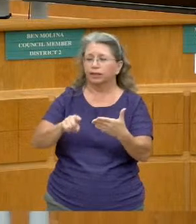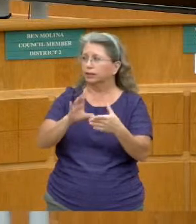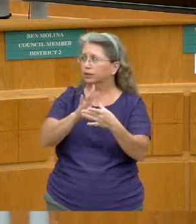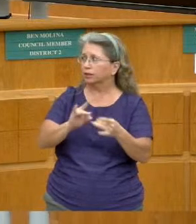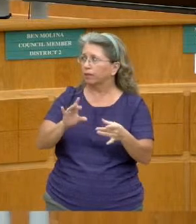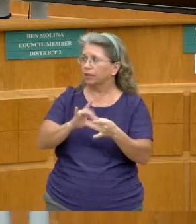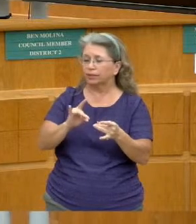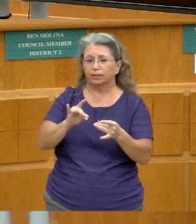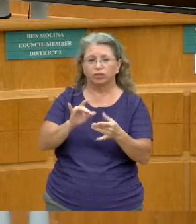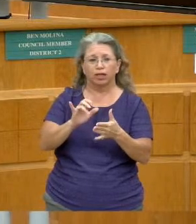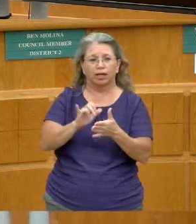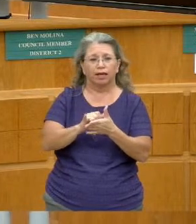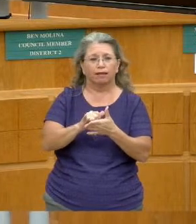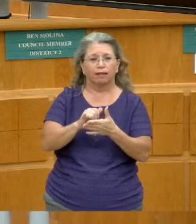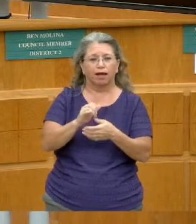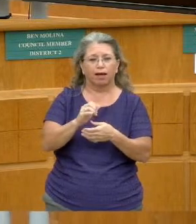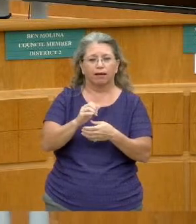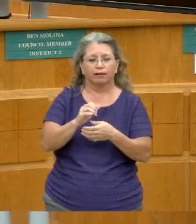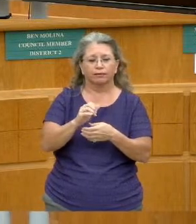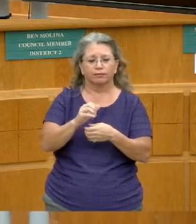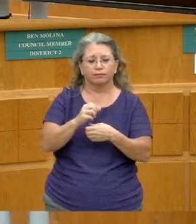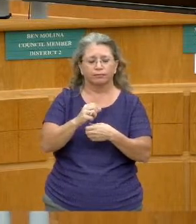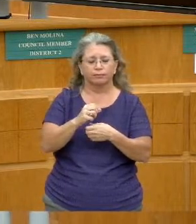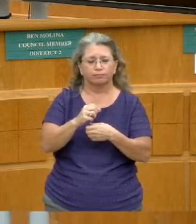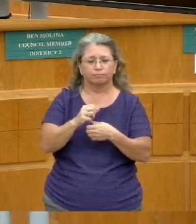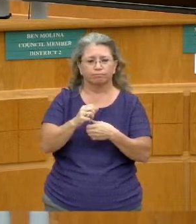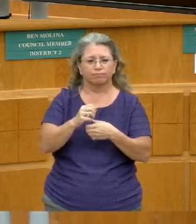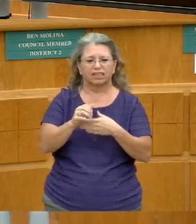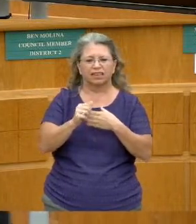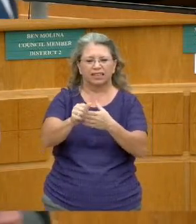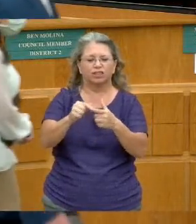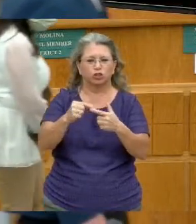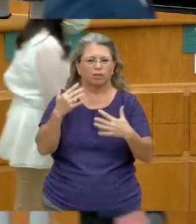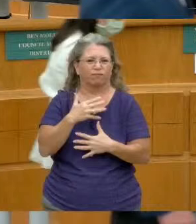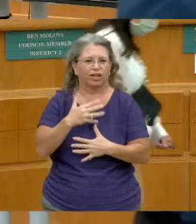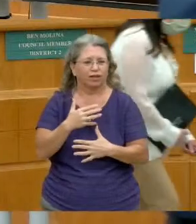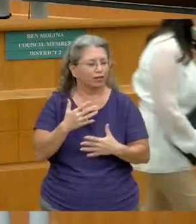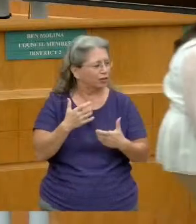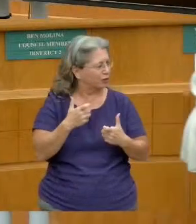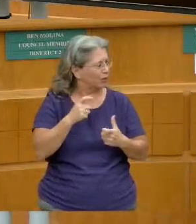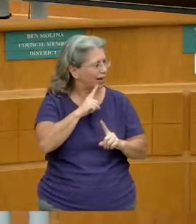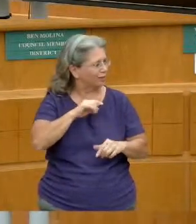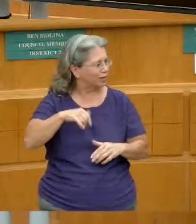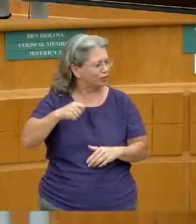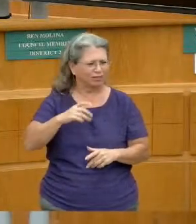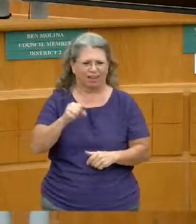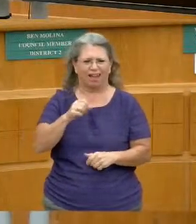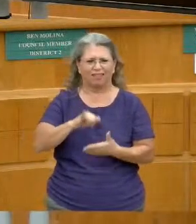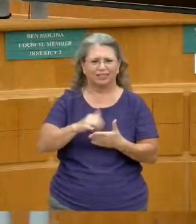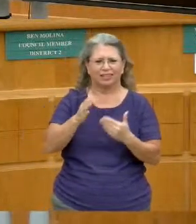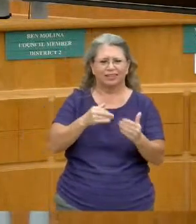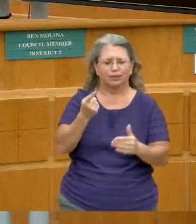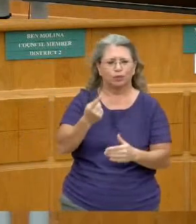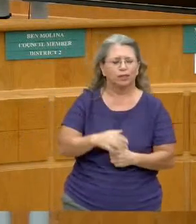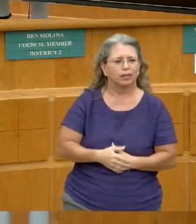Generating fear? Yeah, you want to take that, Judge? Sure. I always like the easy ones.